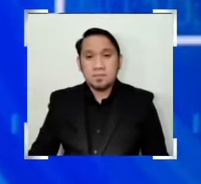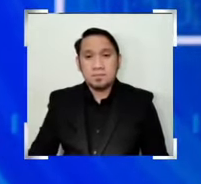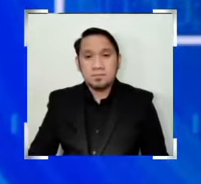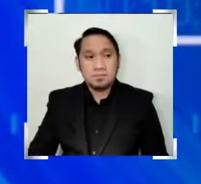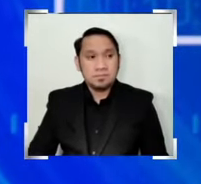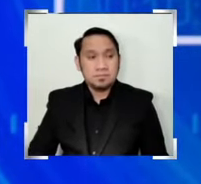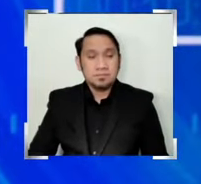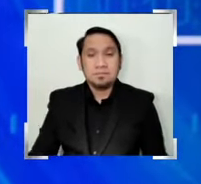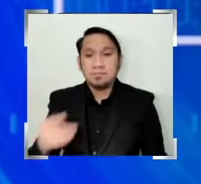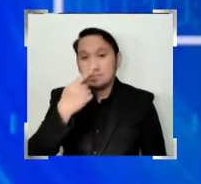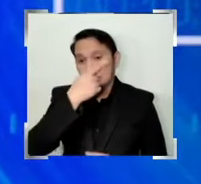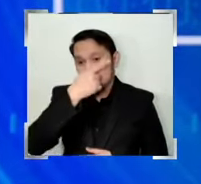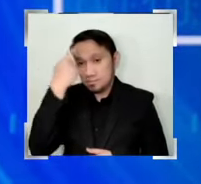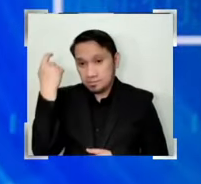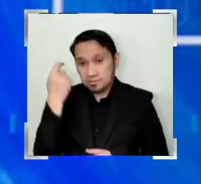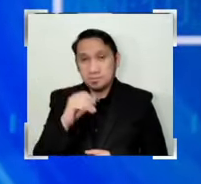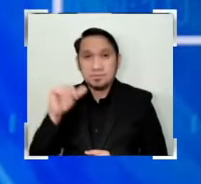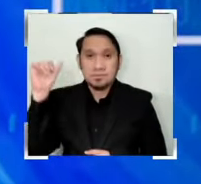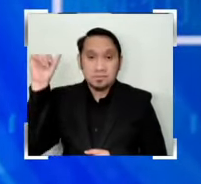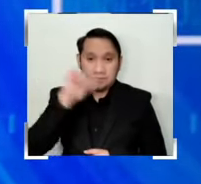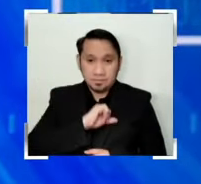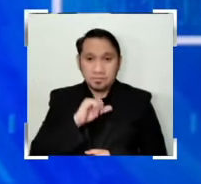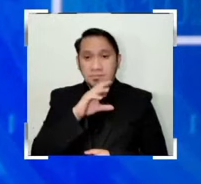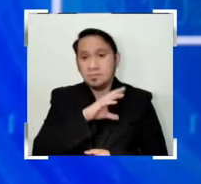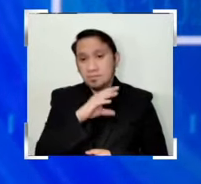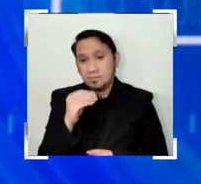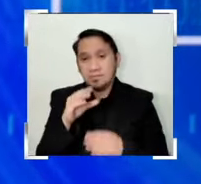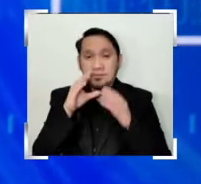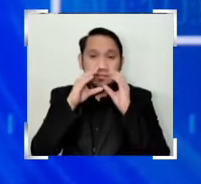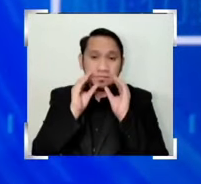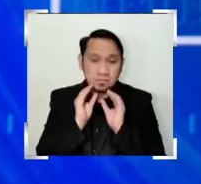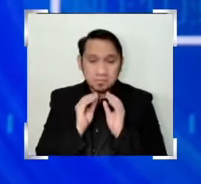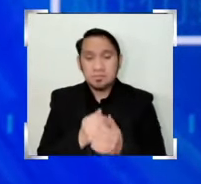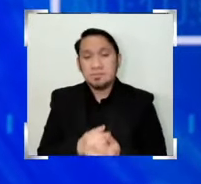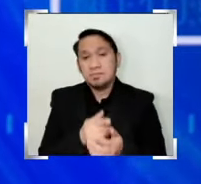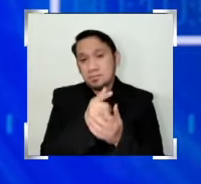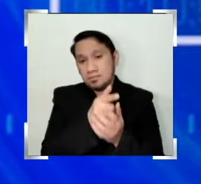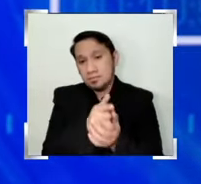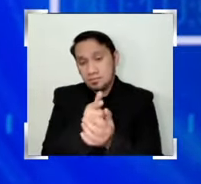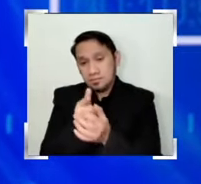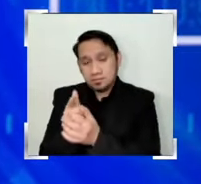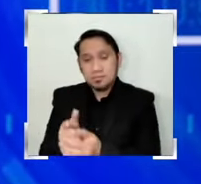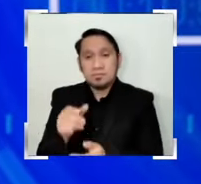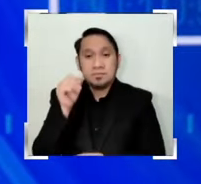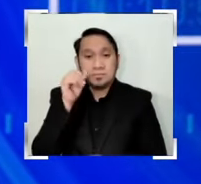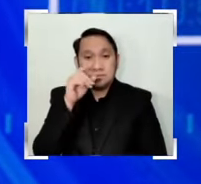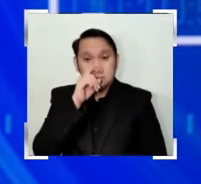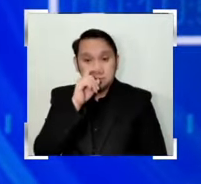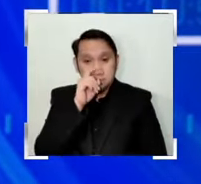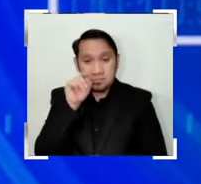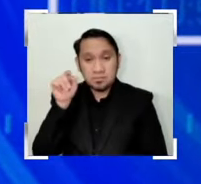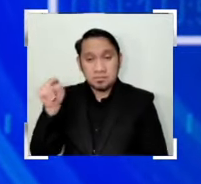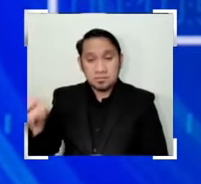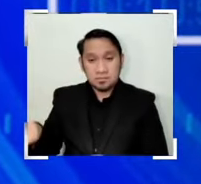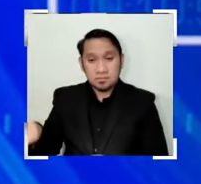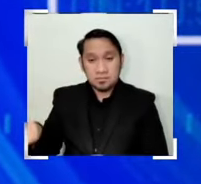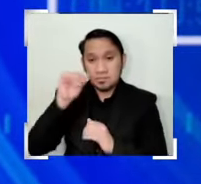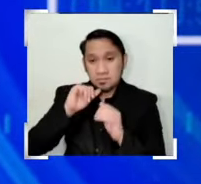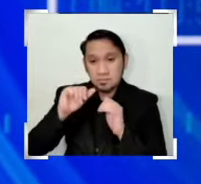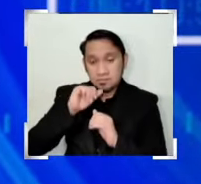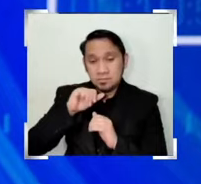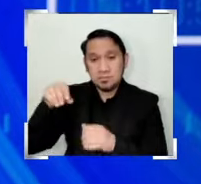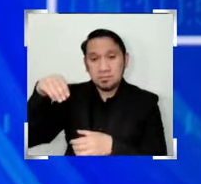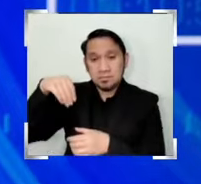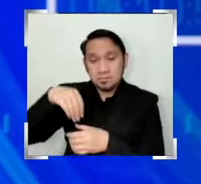Dahil umano sa pagkalasing at labis na kalungkutan, pinagbabaril na isang senior citizen ang kanyang kainuman sa Antipolo City.